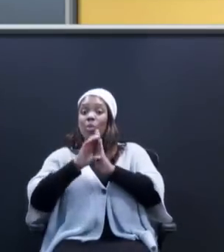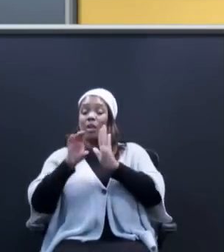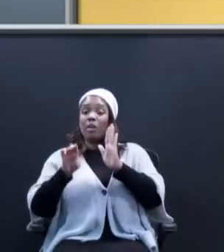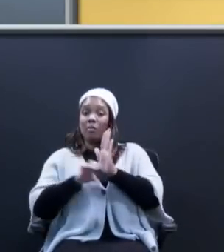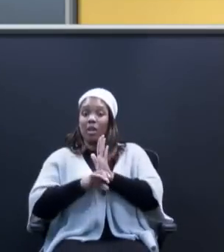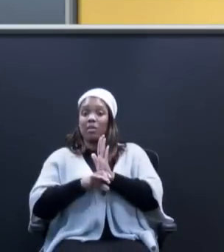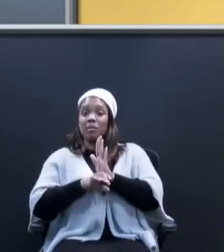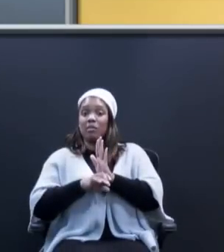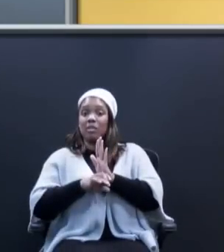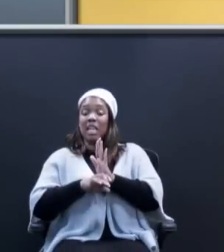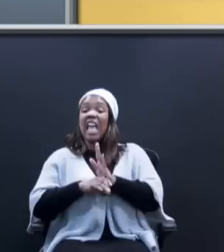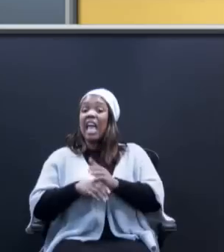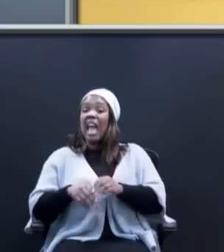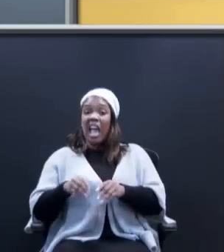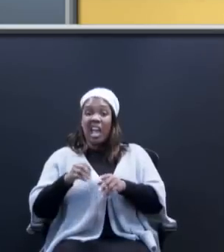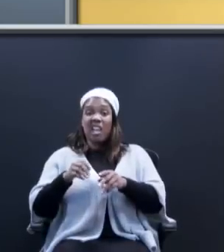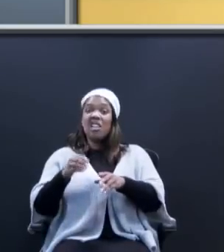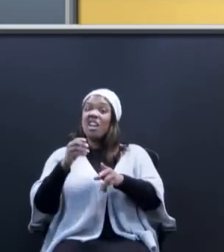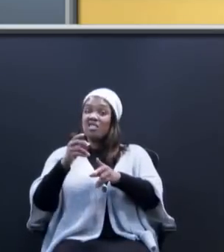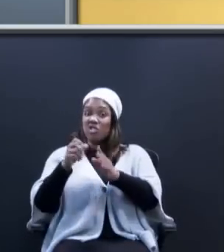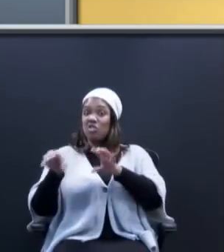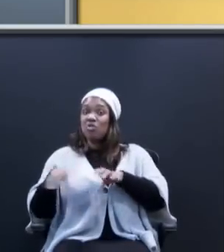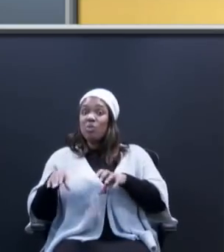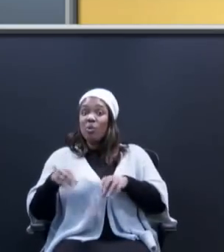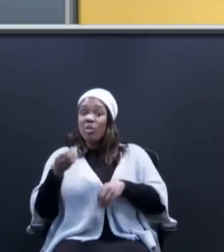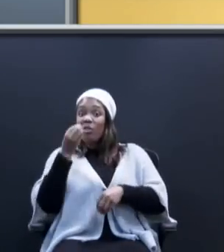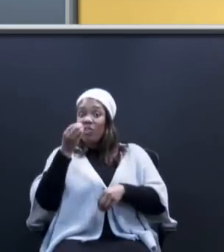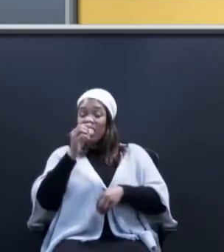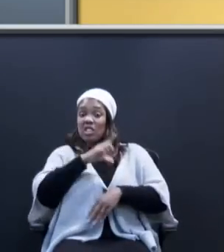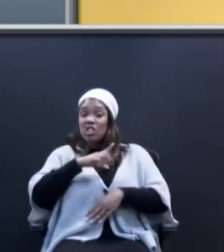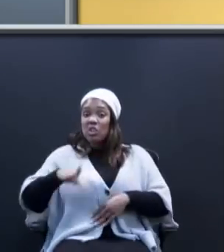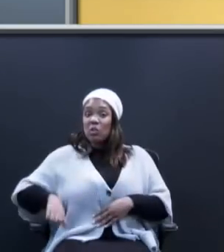And keep the feast that he told you to remind you of it so you won't get